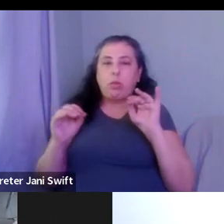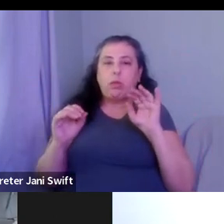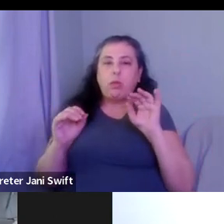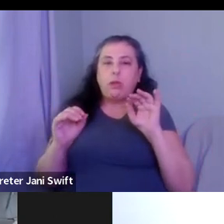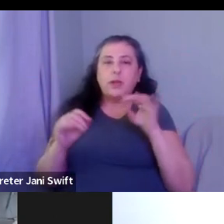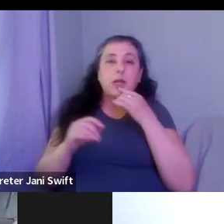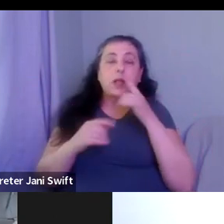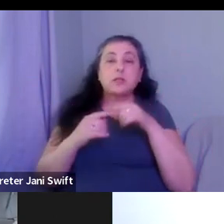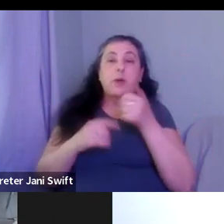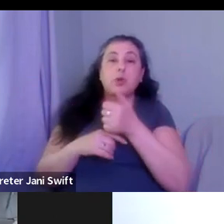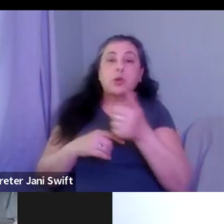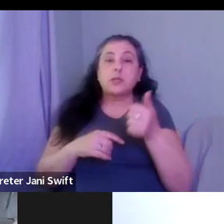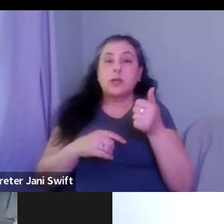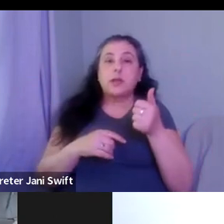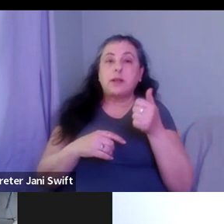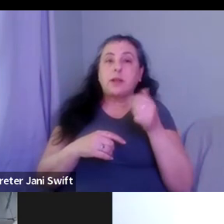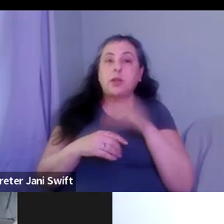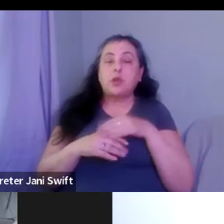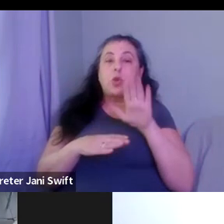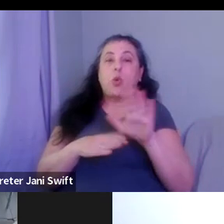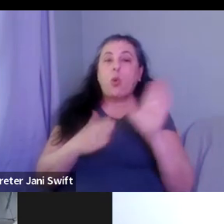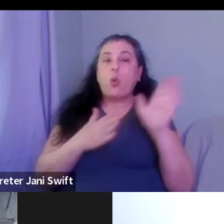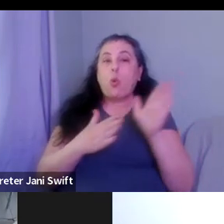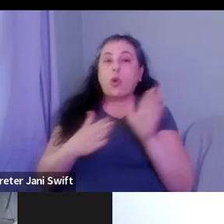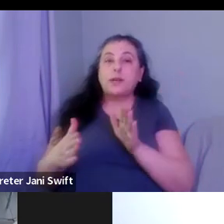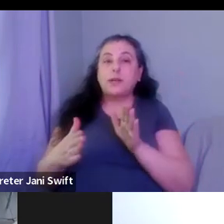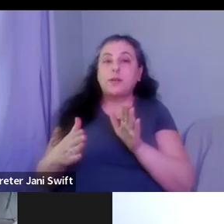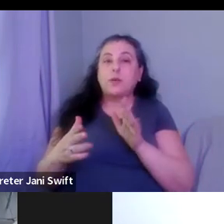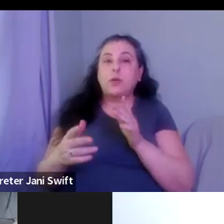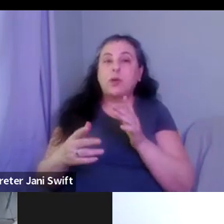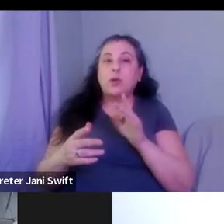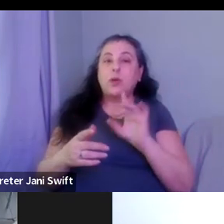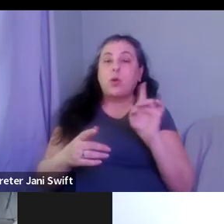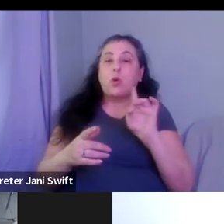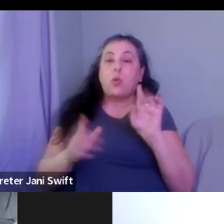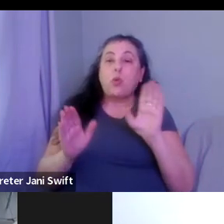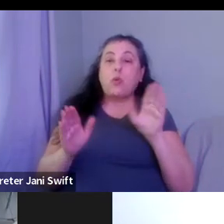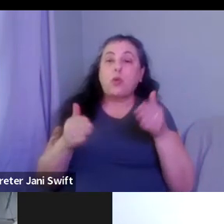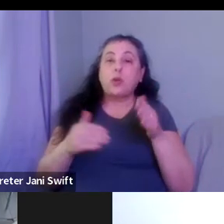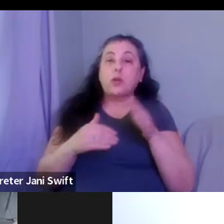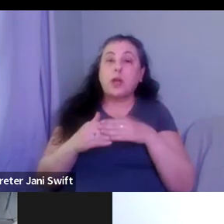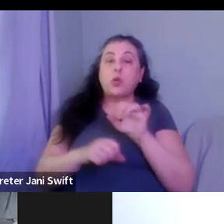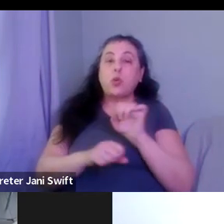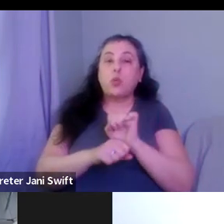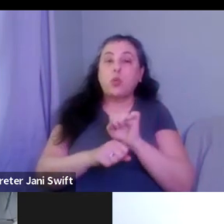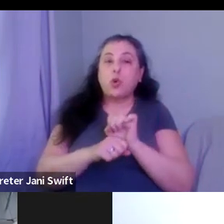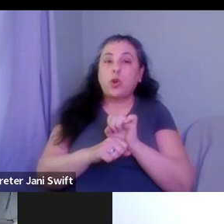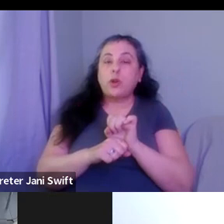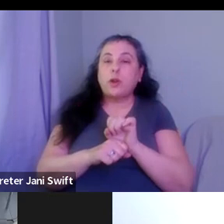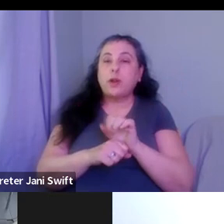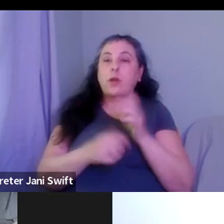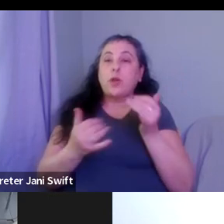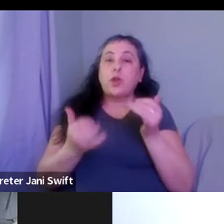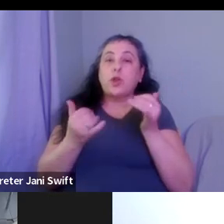us about yourself and your organization. What are you focusing in on your work, and what are you